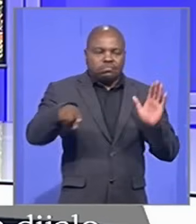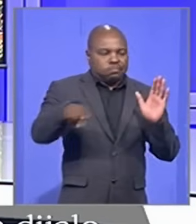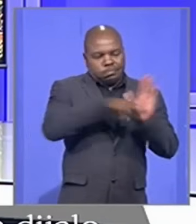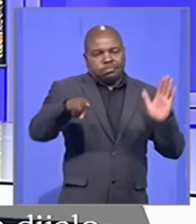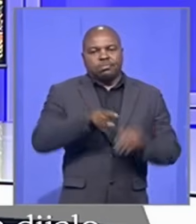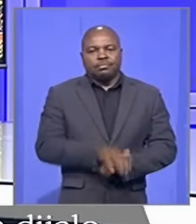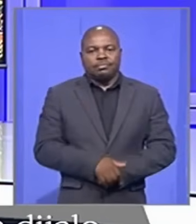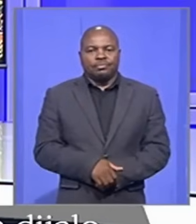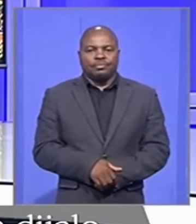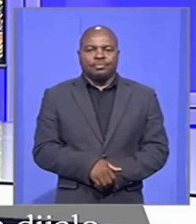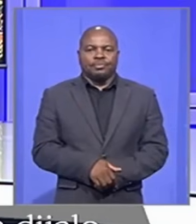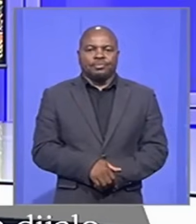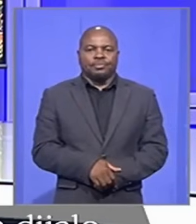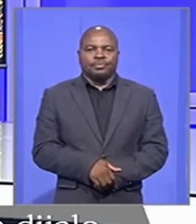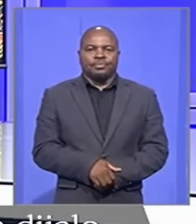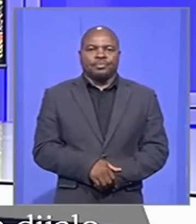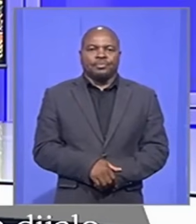haholo.